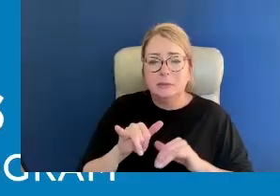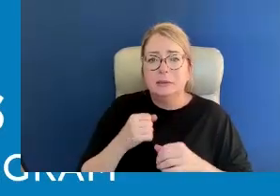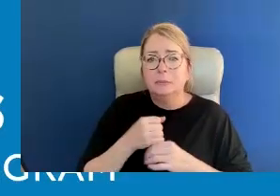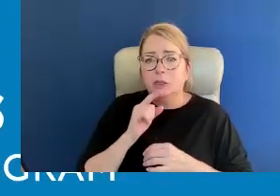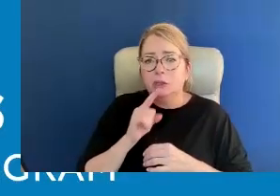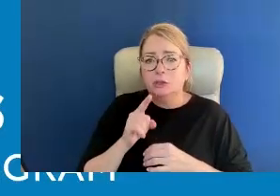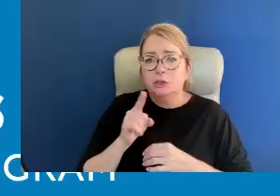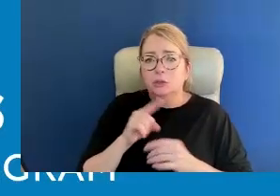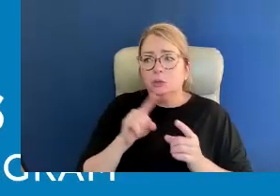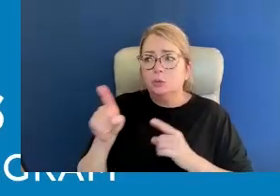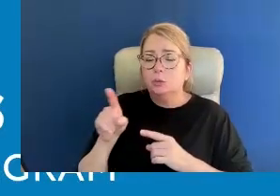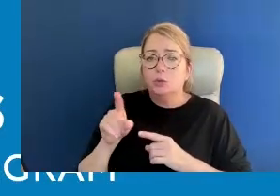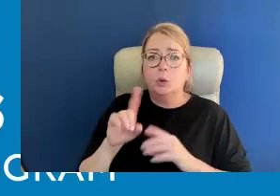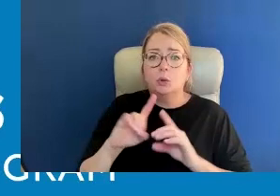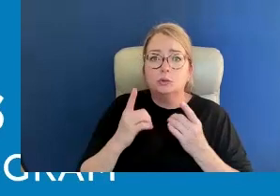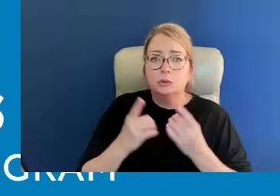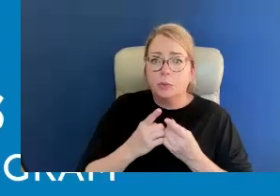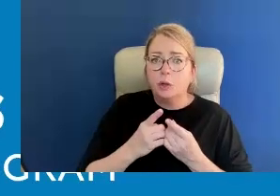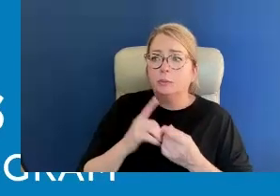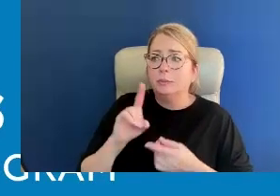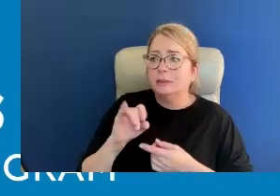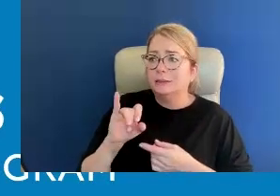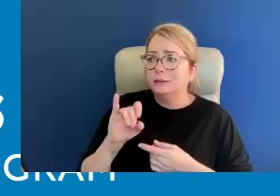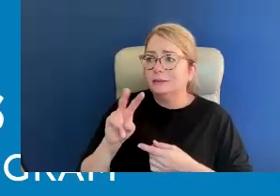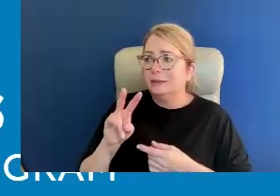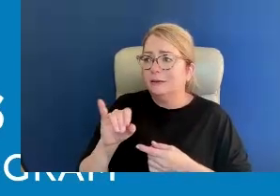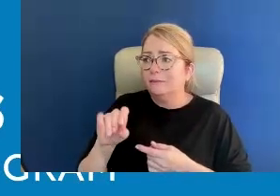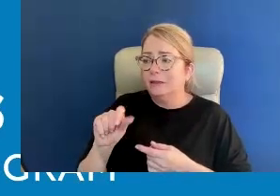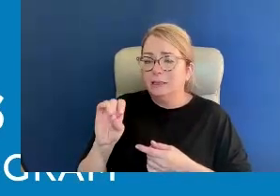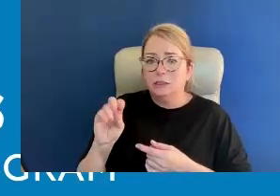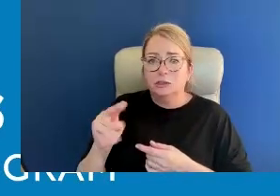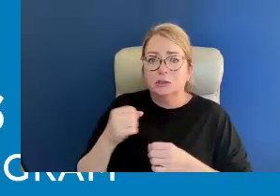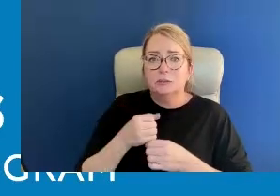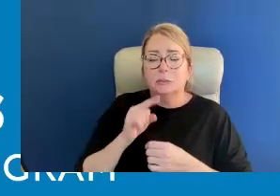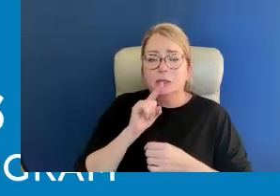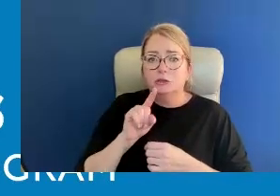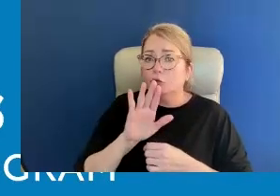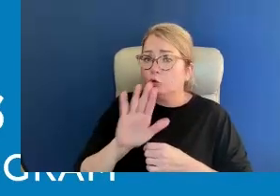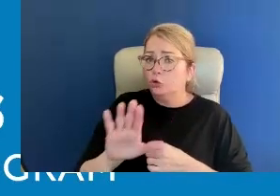sure you're going to your department divisions and asking them to please ensure that your load is in that system